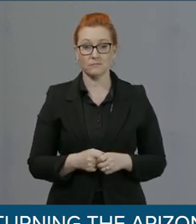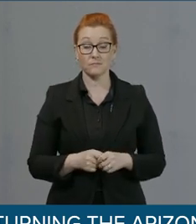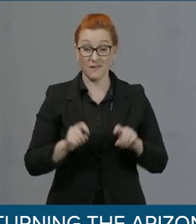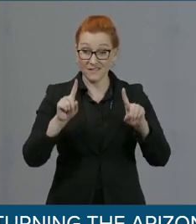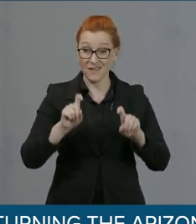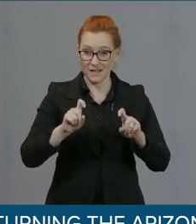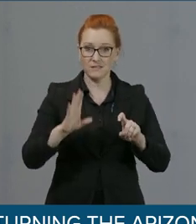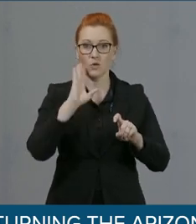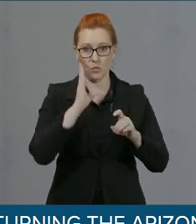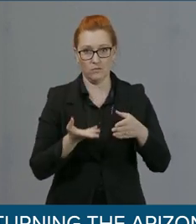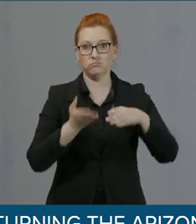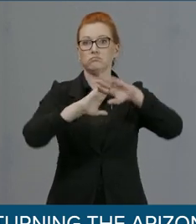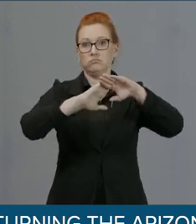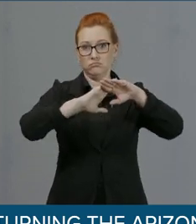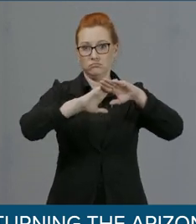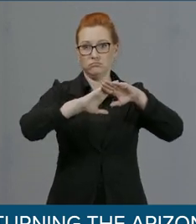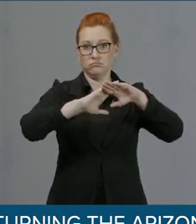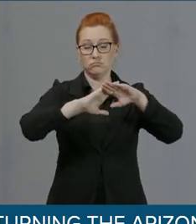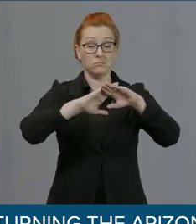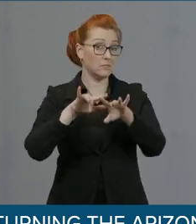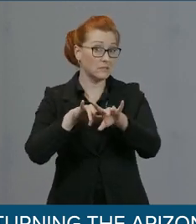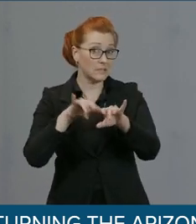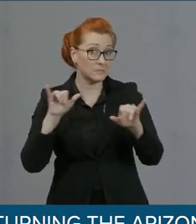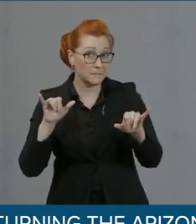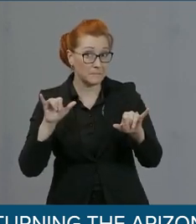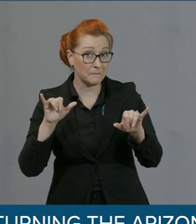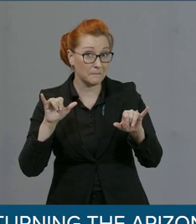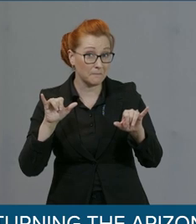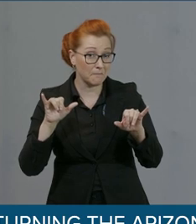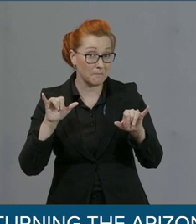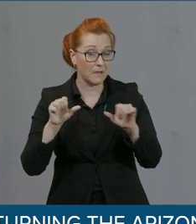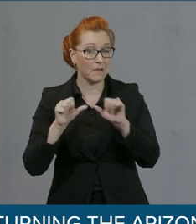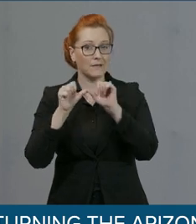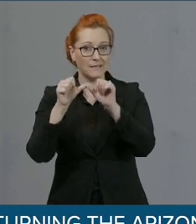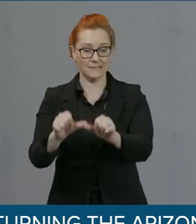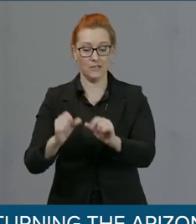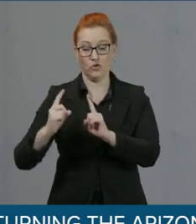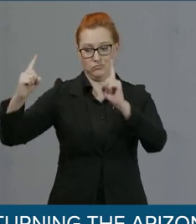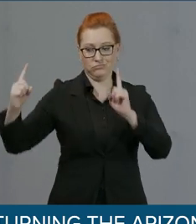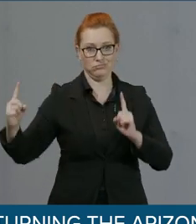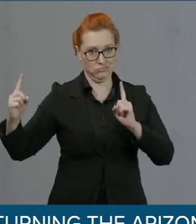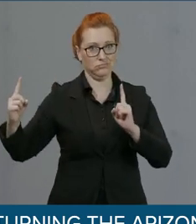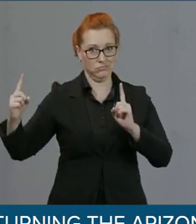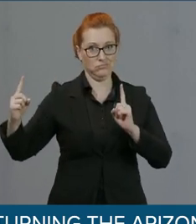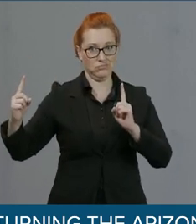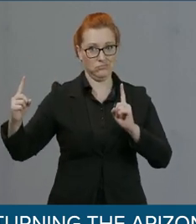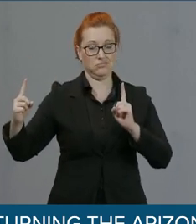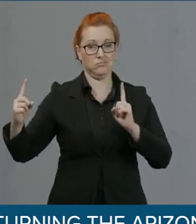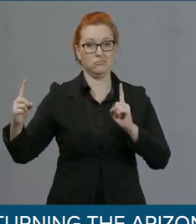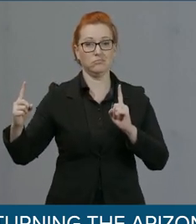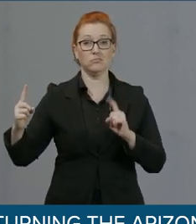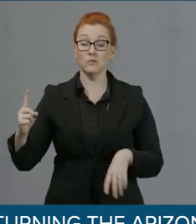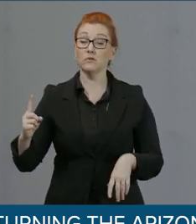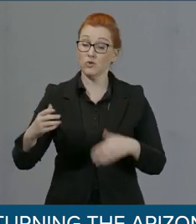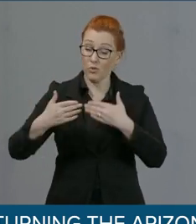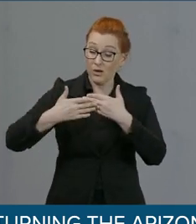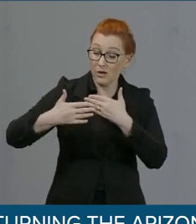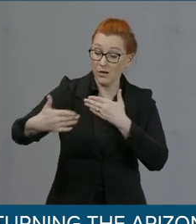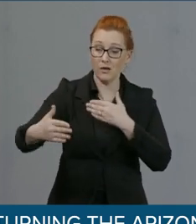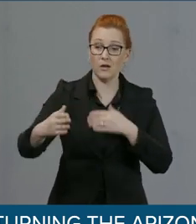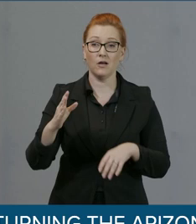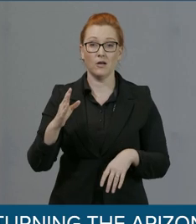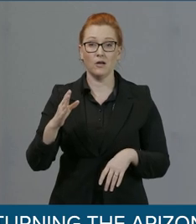return while maintaining strong physical distancing. So you're going to see a focus more